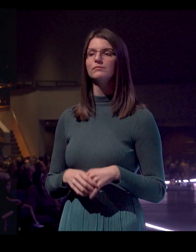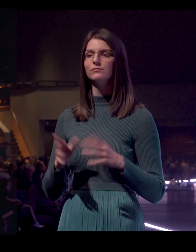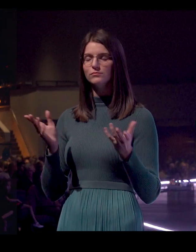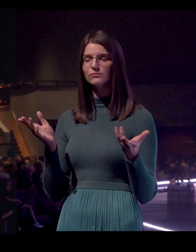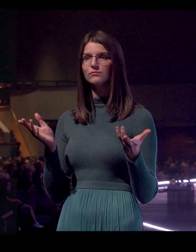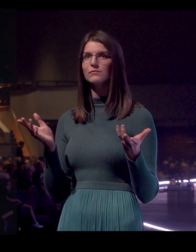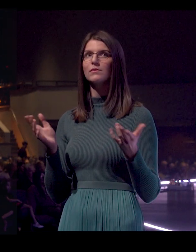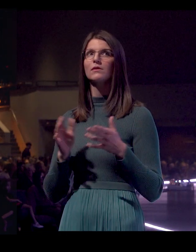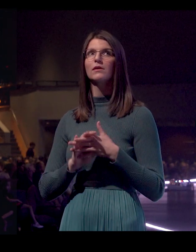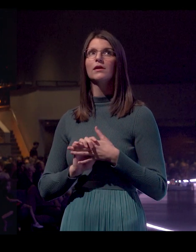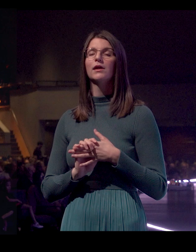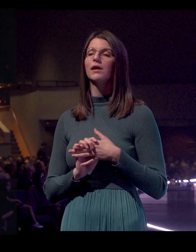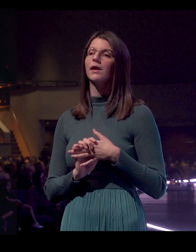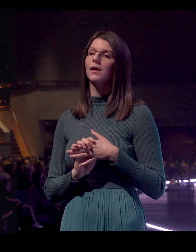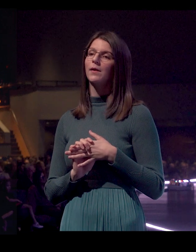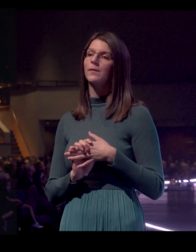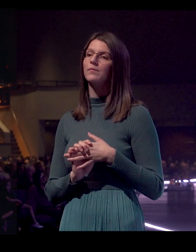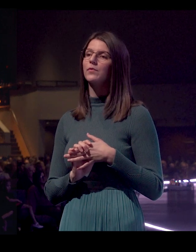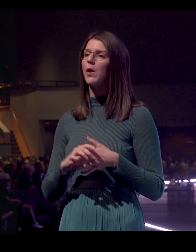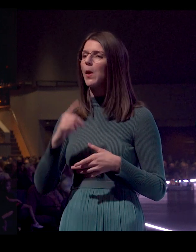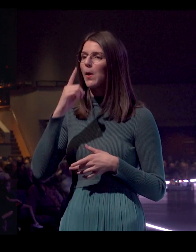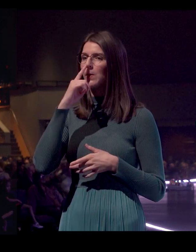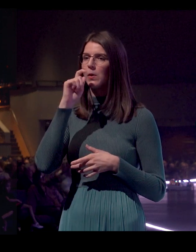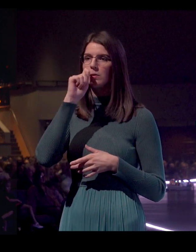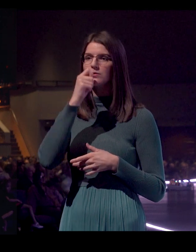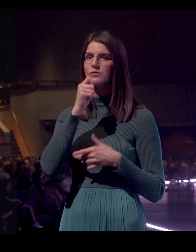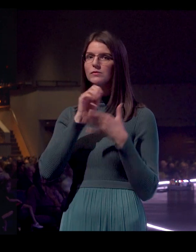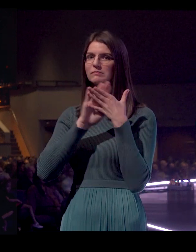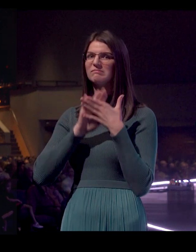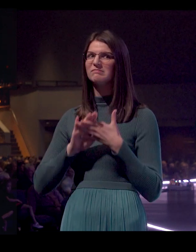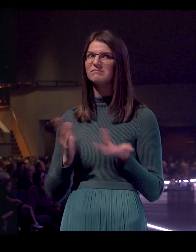trimmer, okay? Want or a need?